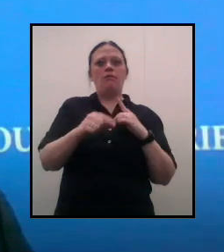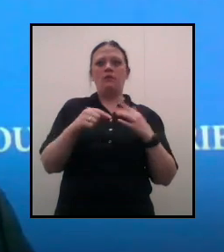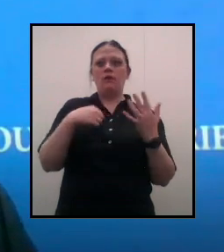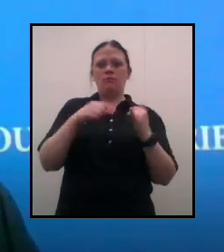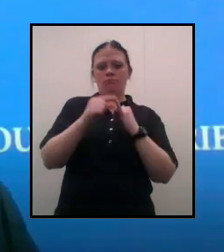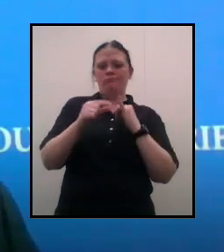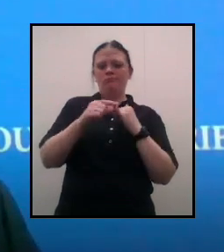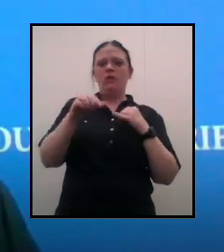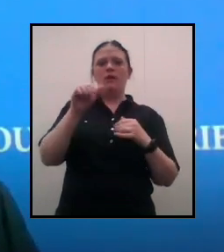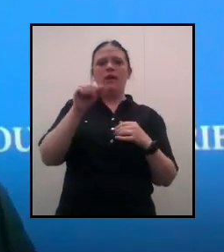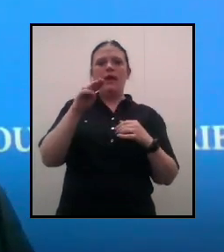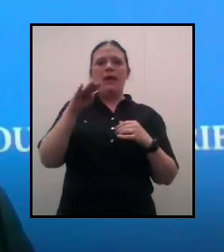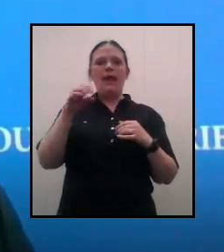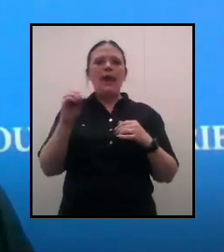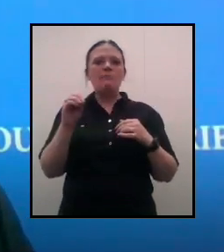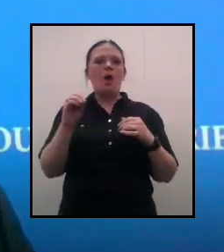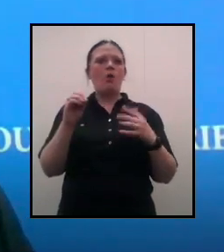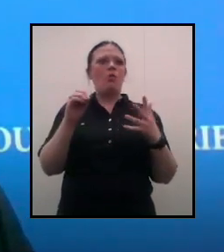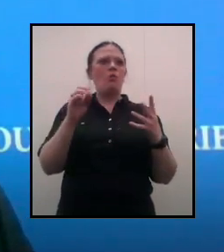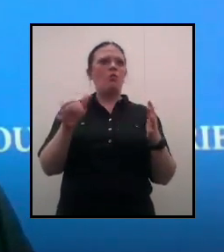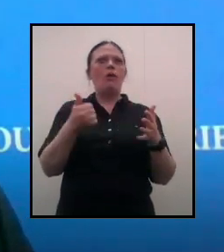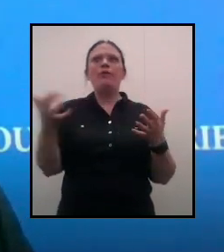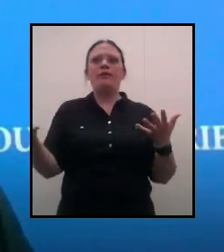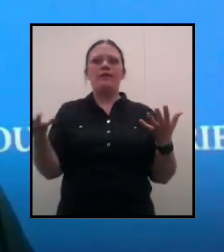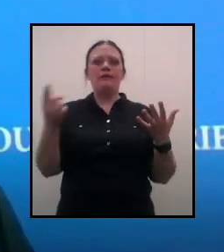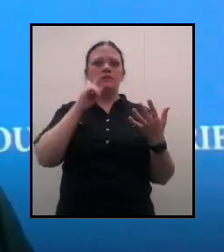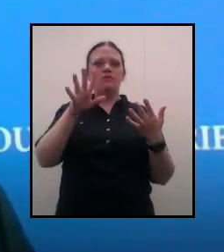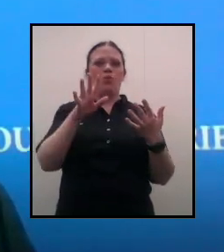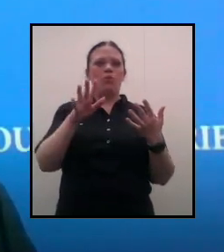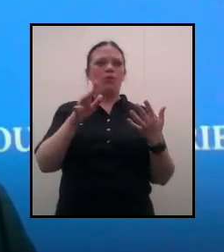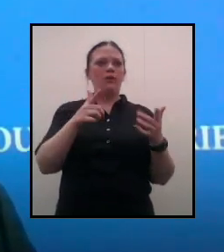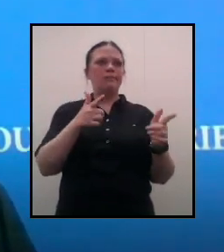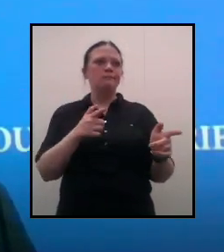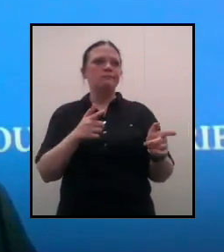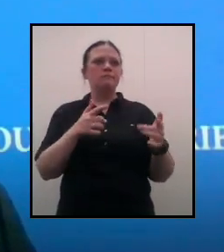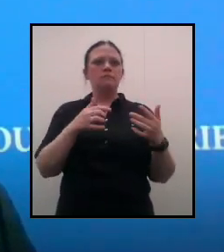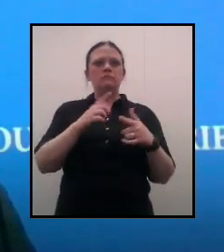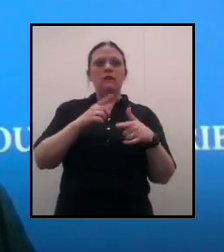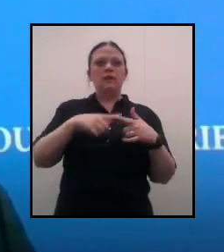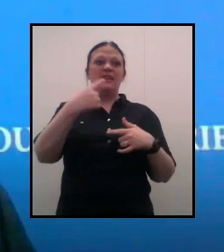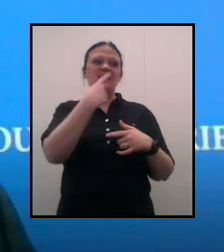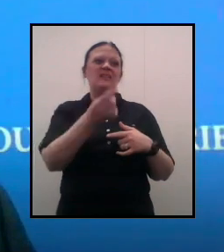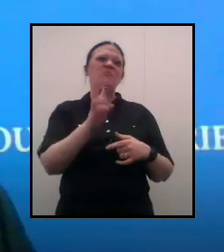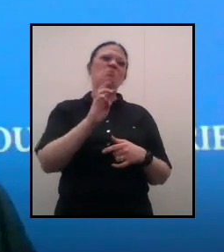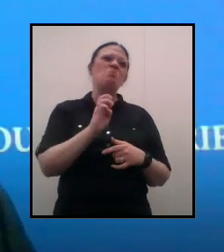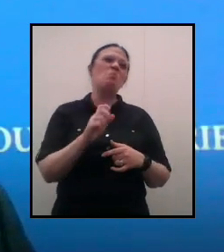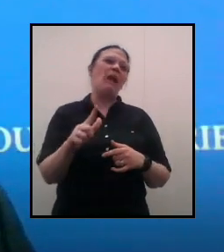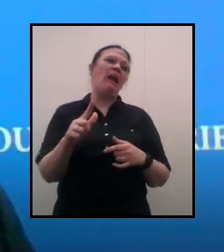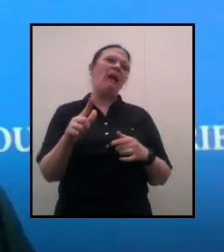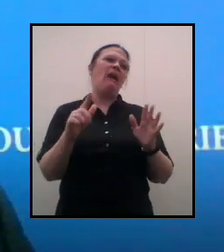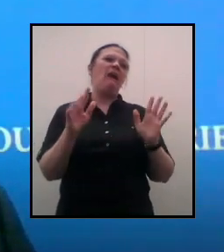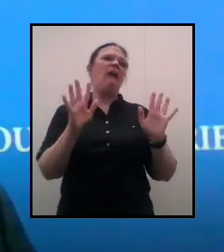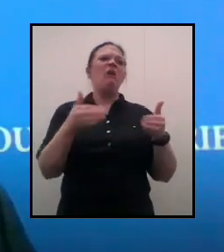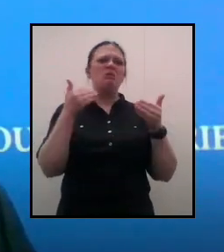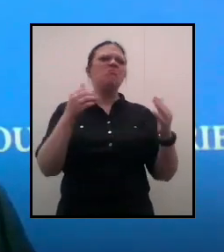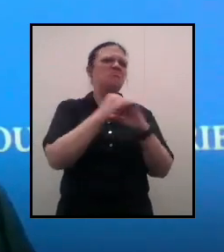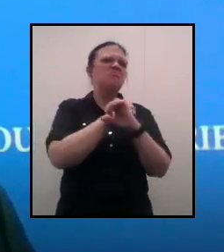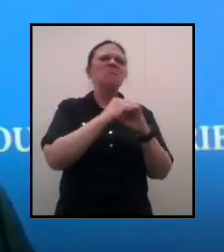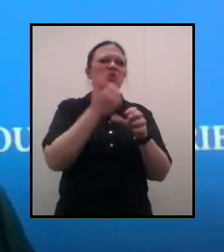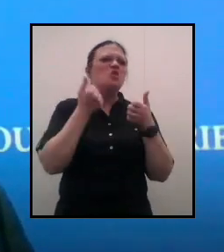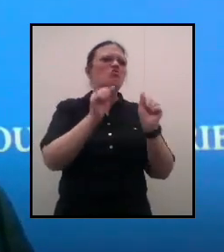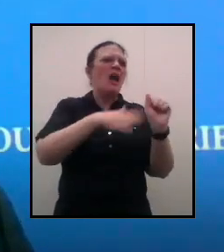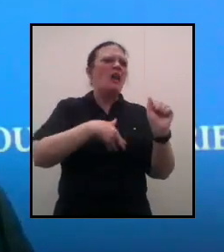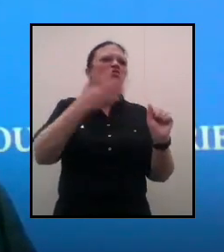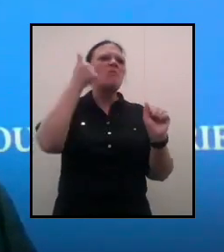bullets and other things for their weapons, and then telling them, well, you know, fight the fight anyway, even if you don't